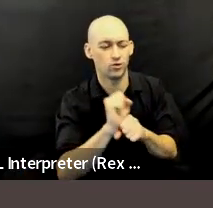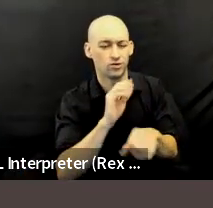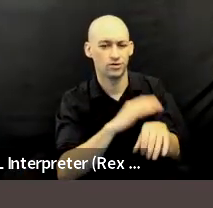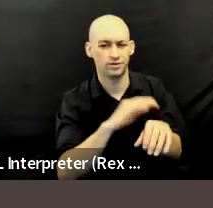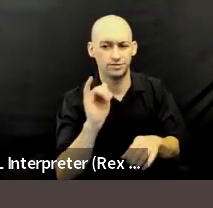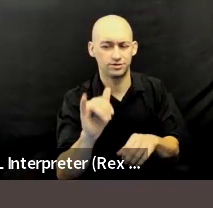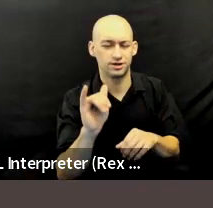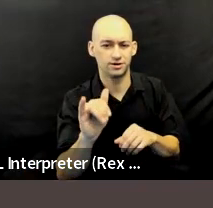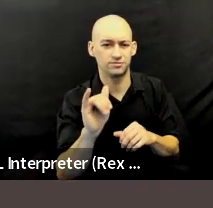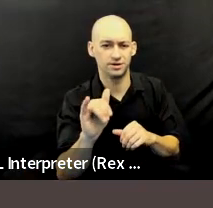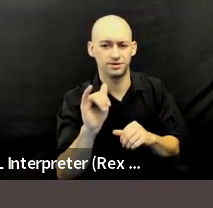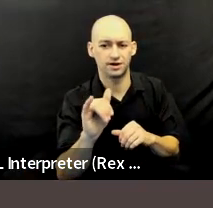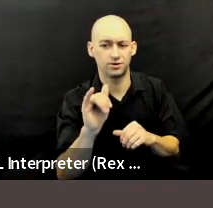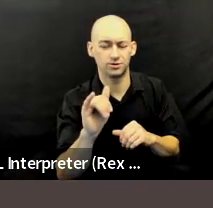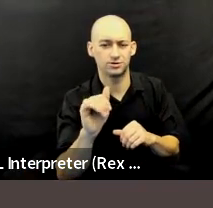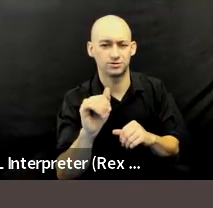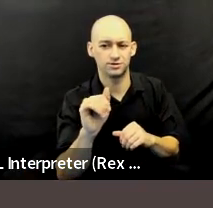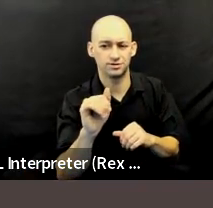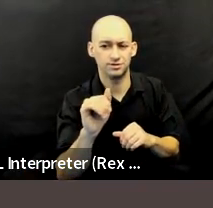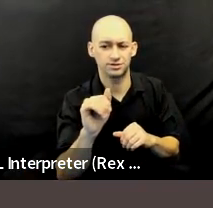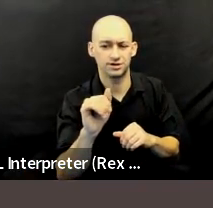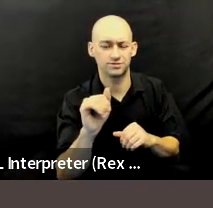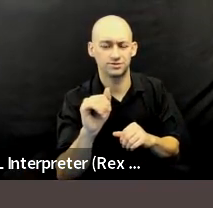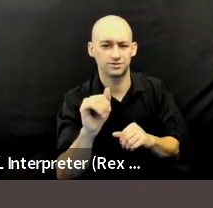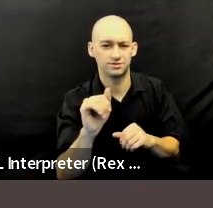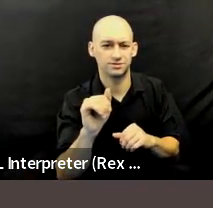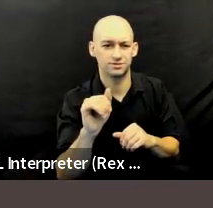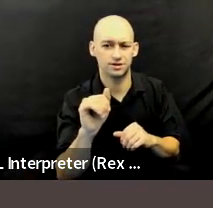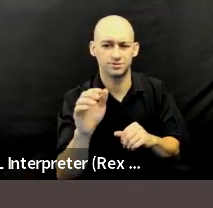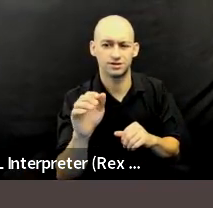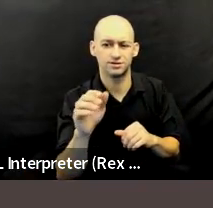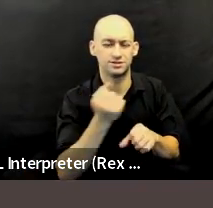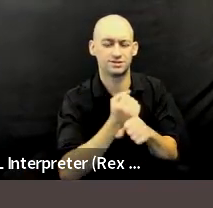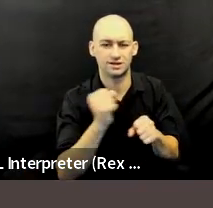next month. And then so the midterm solutions would be additional road safety audits